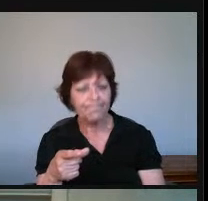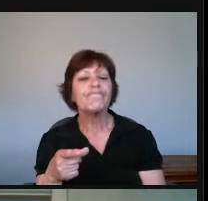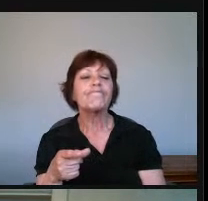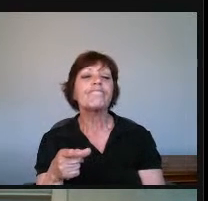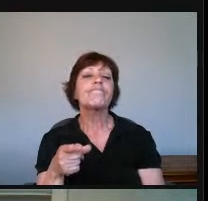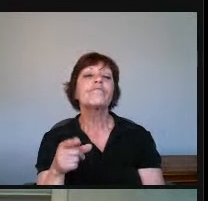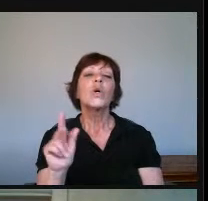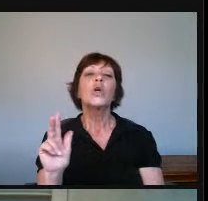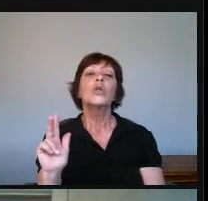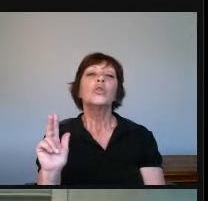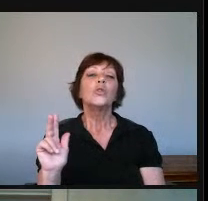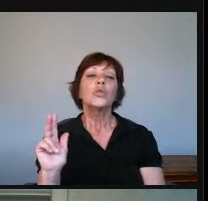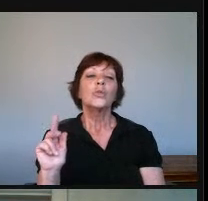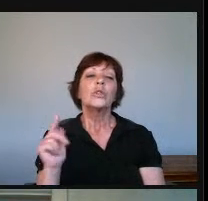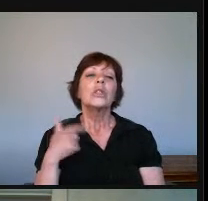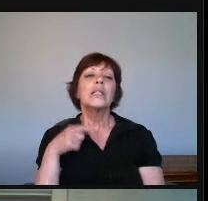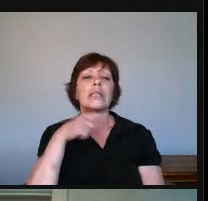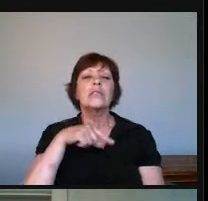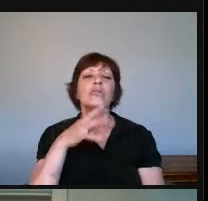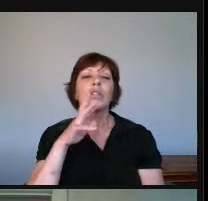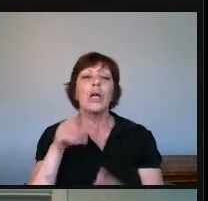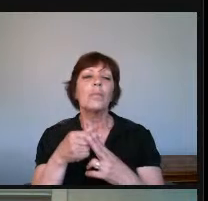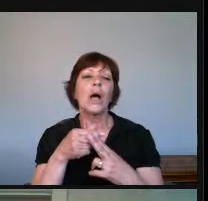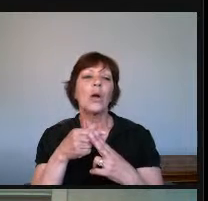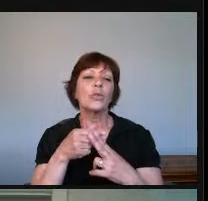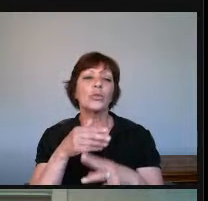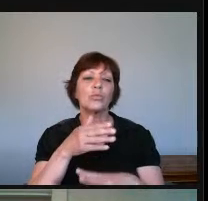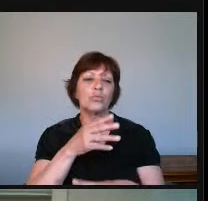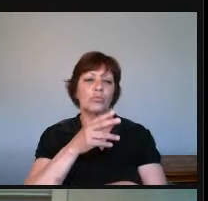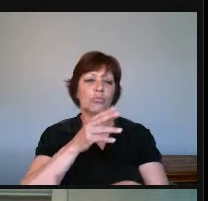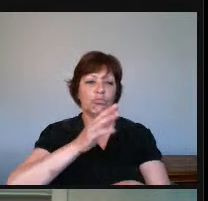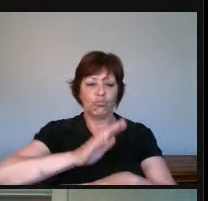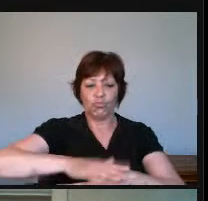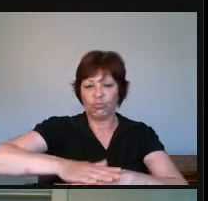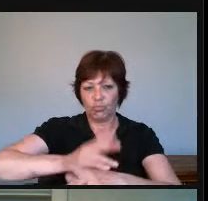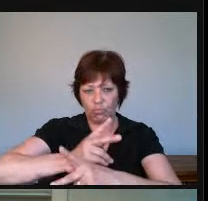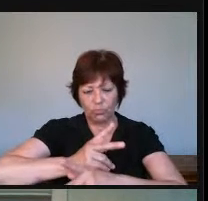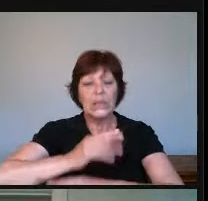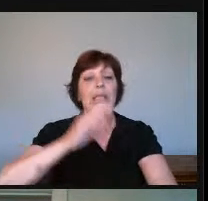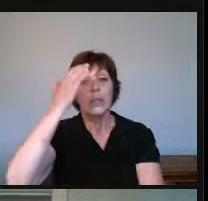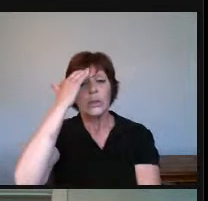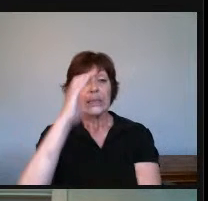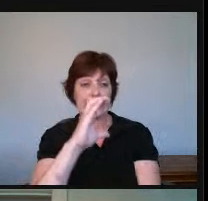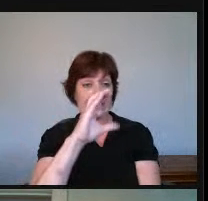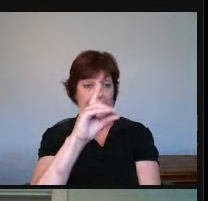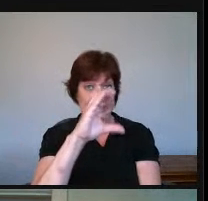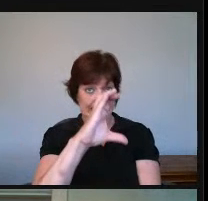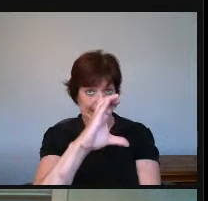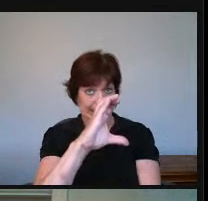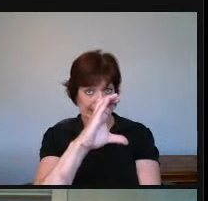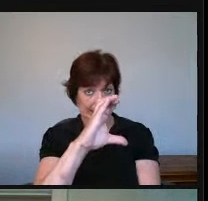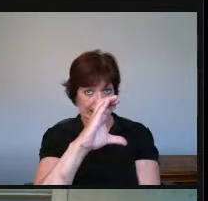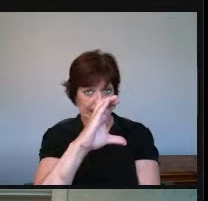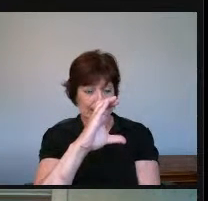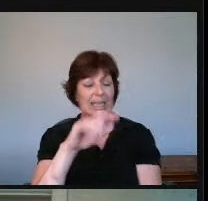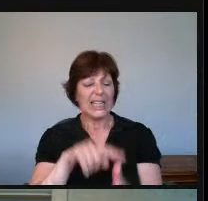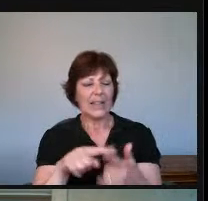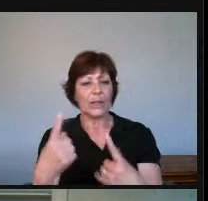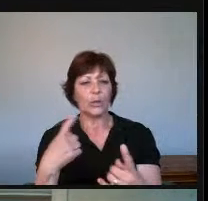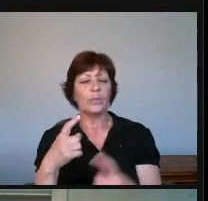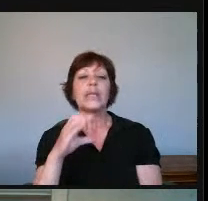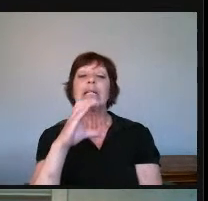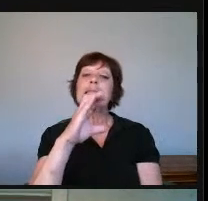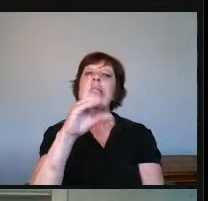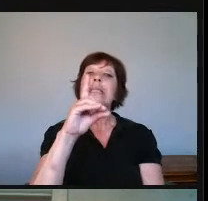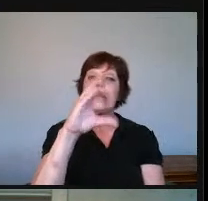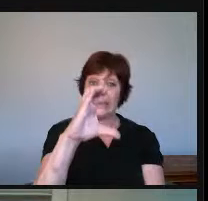let's go to 23 and we'll talk about the precautions. As you know, CDC, we can talk about that, and then I think I'll take questions. So the CDC